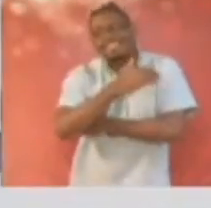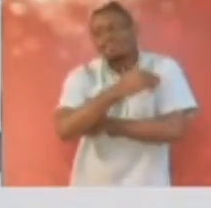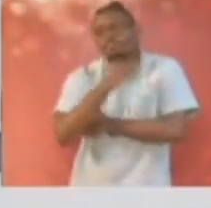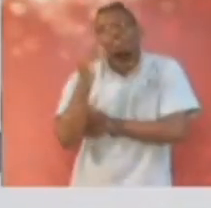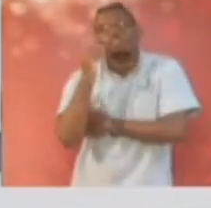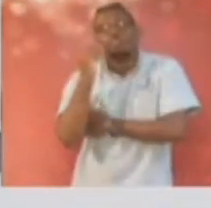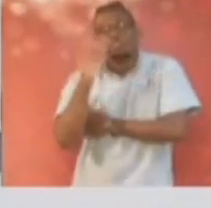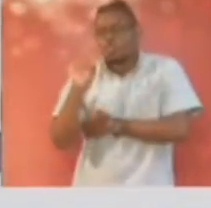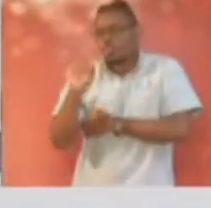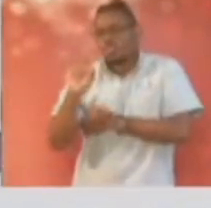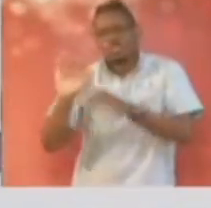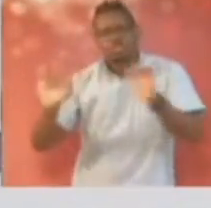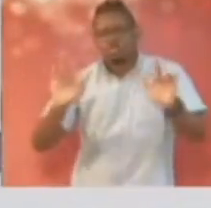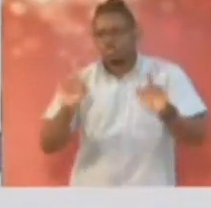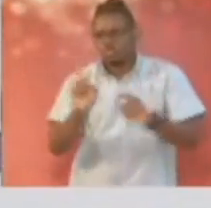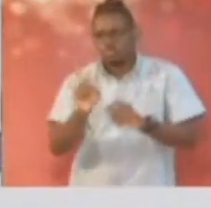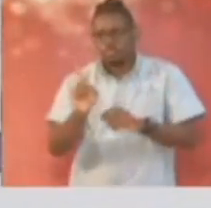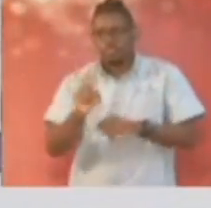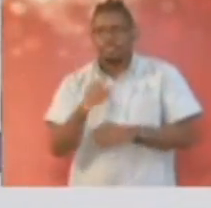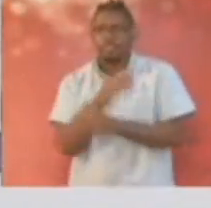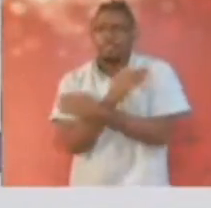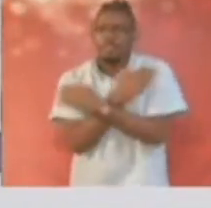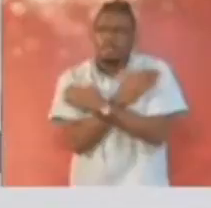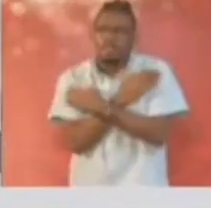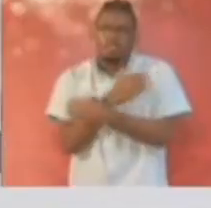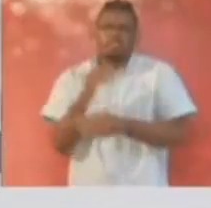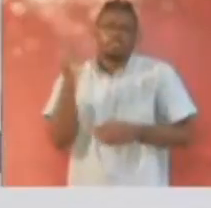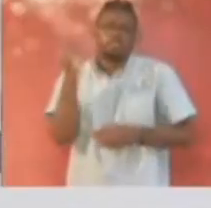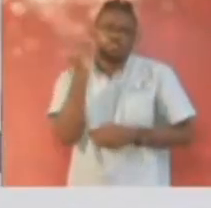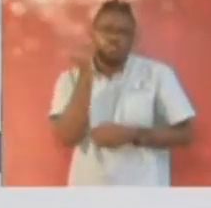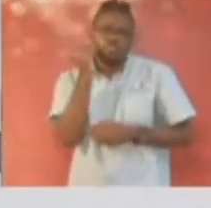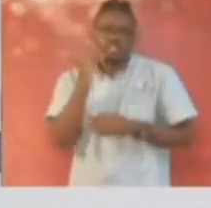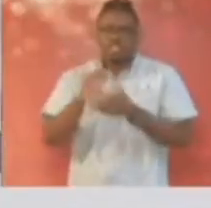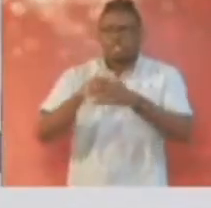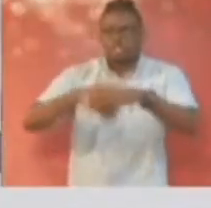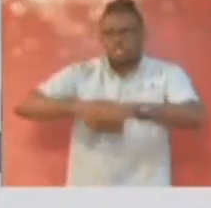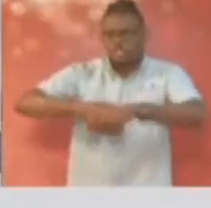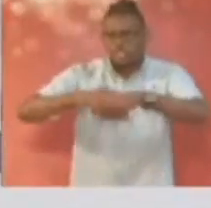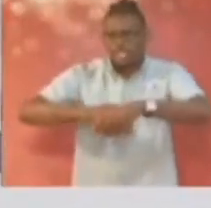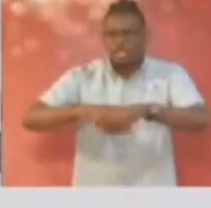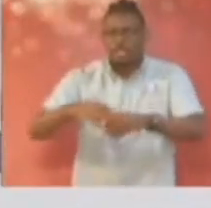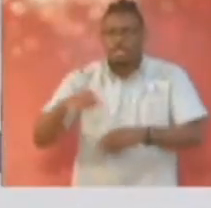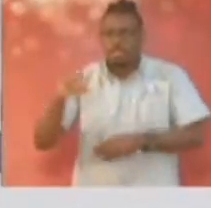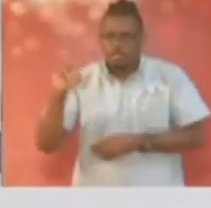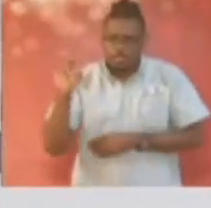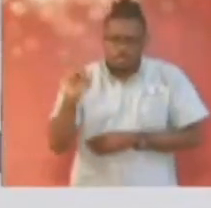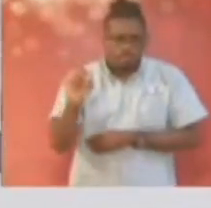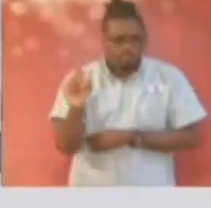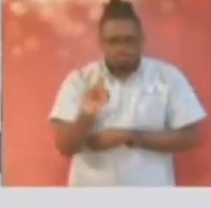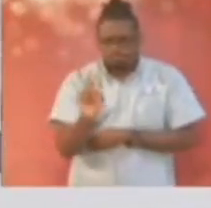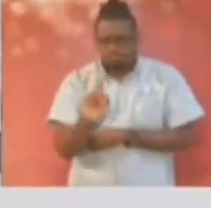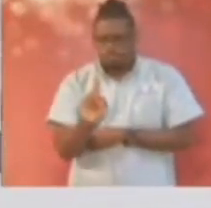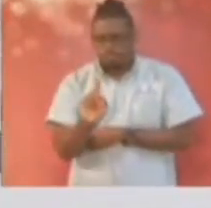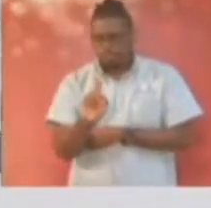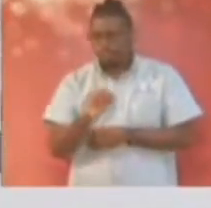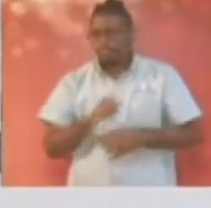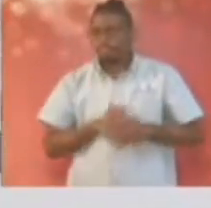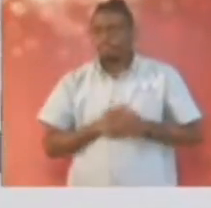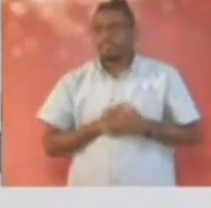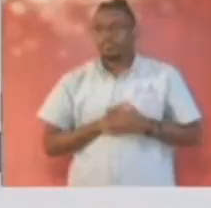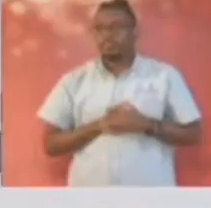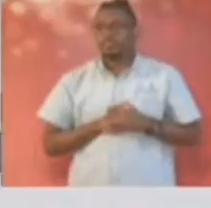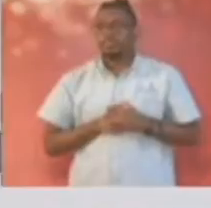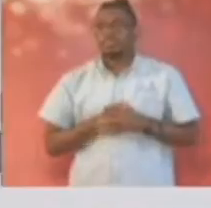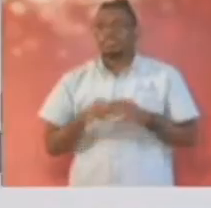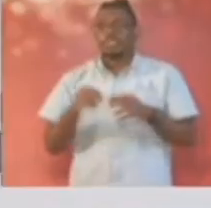people physically, hugging, kissing, shaking hands. Do your greeting with clasp hands, and as Hindus we are accustomed